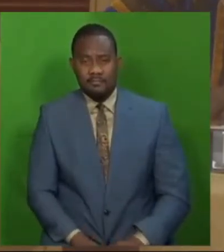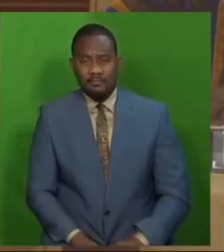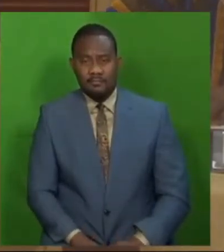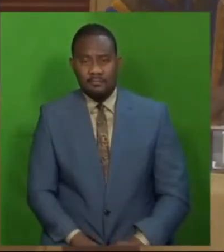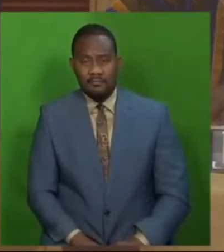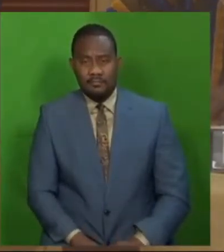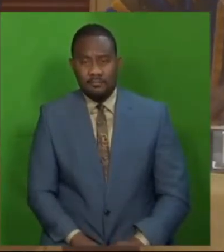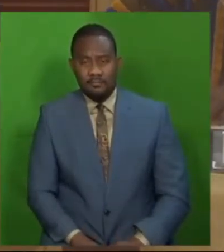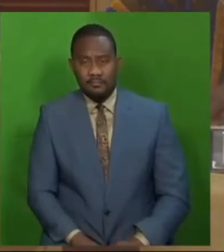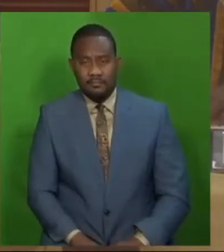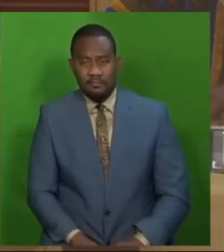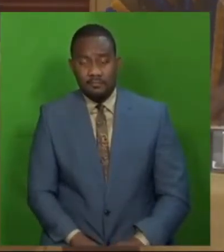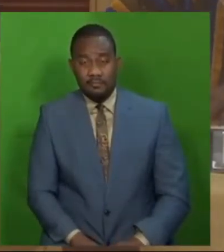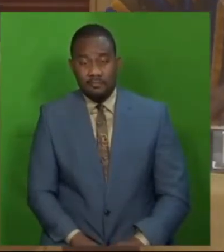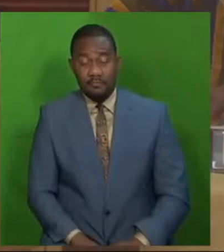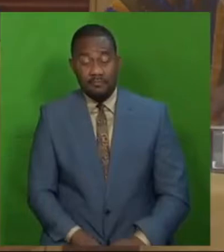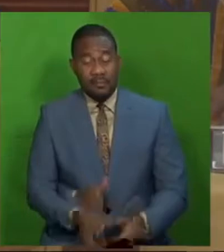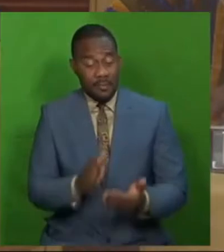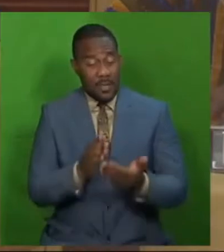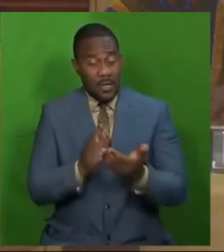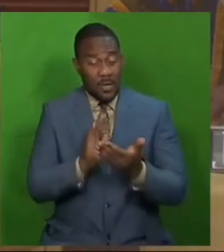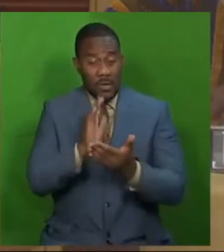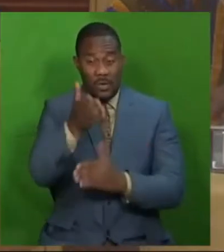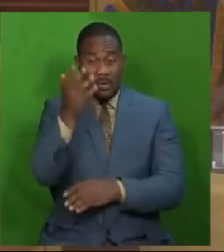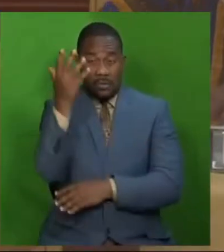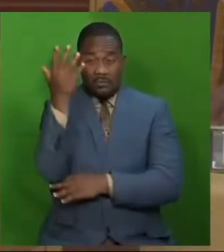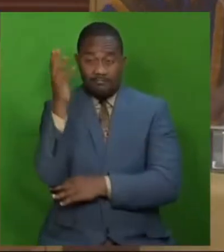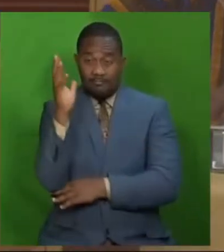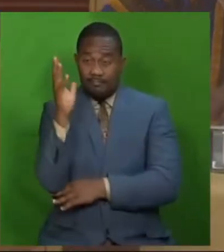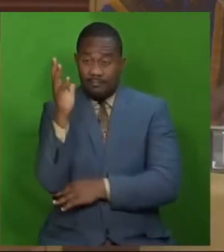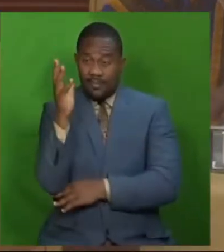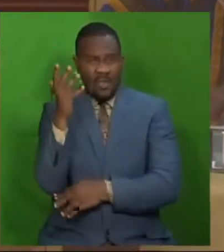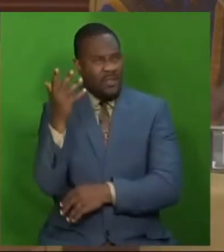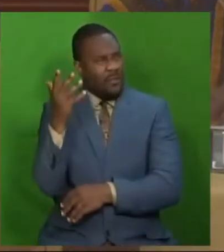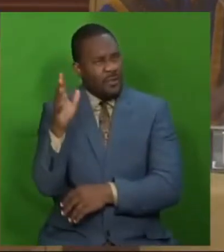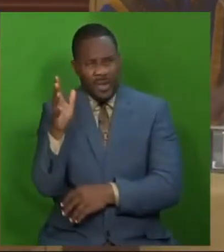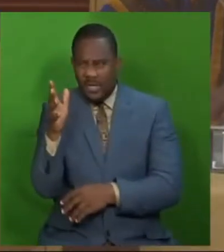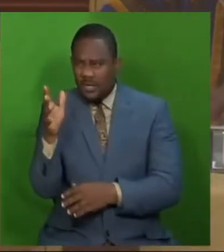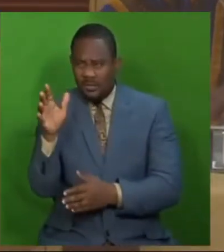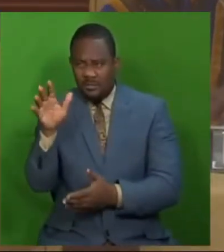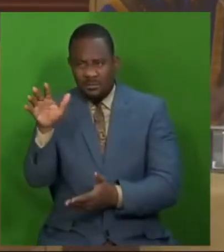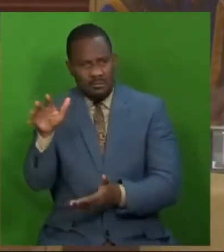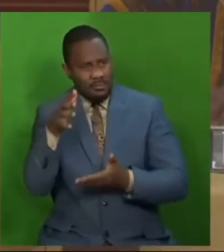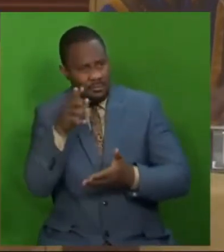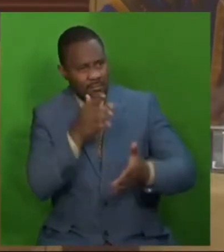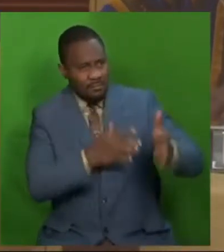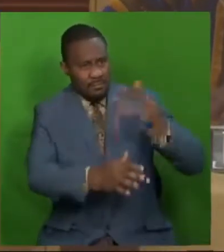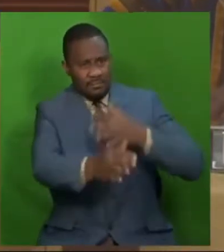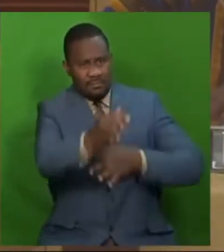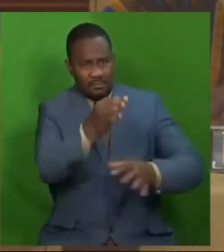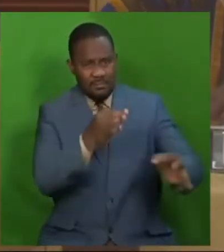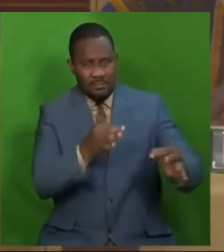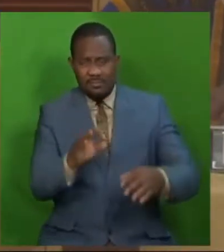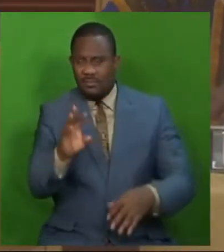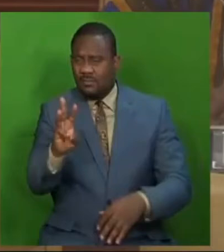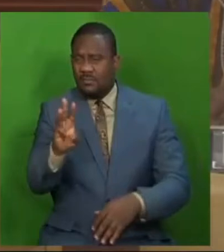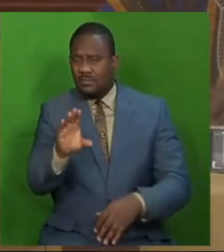the cocoa trees in Ghana, they have collateralized cocoa trees for $600